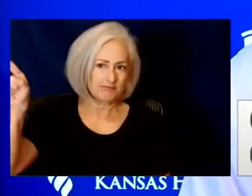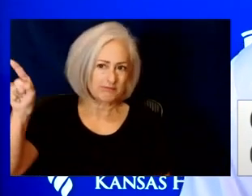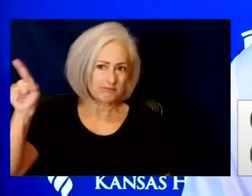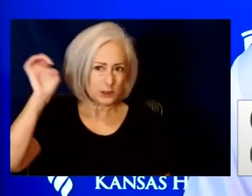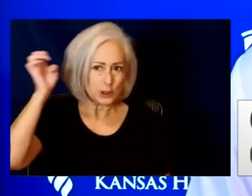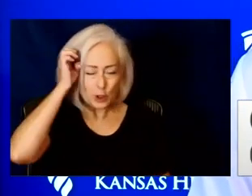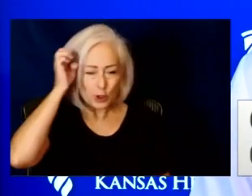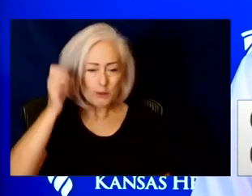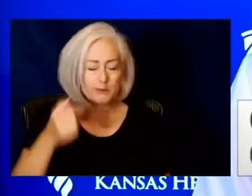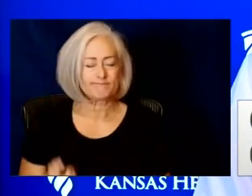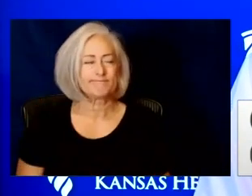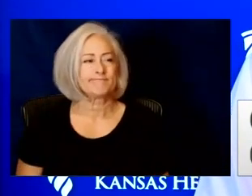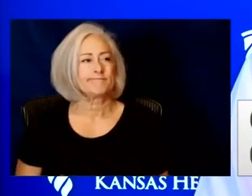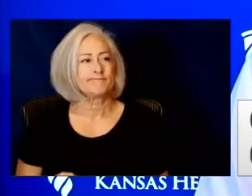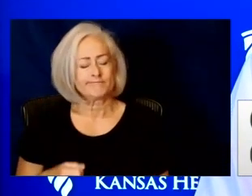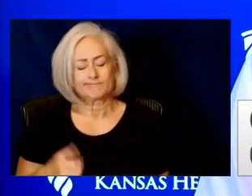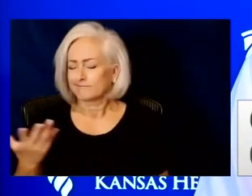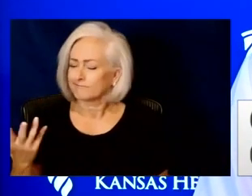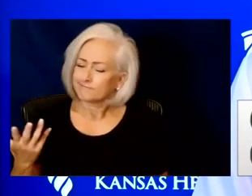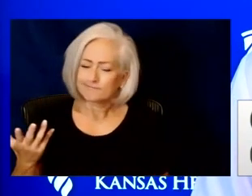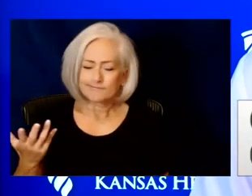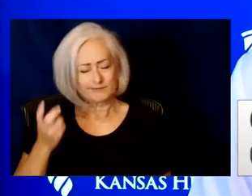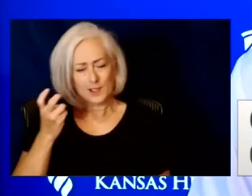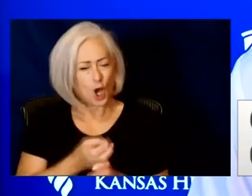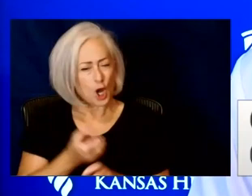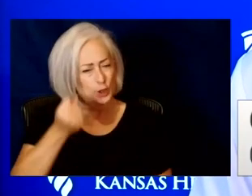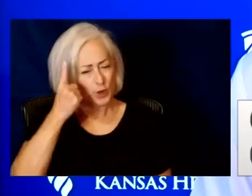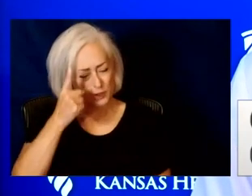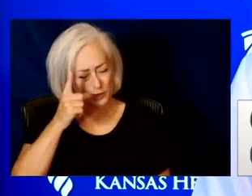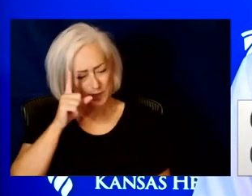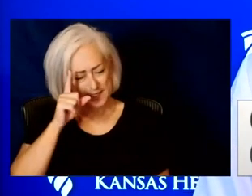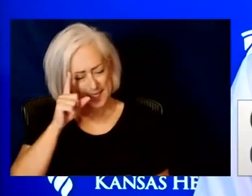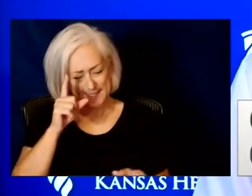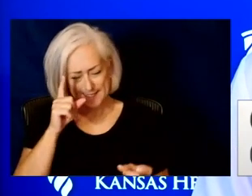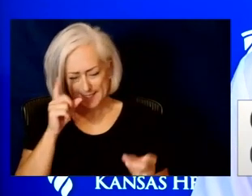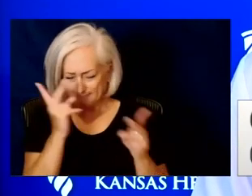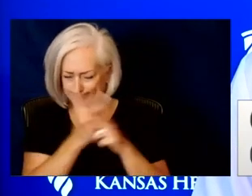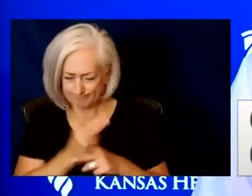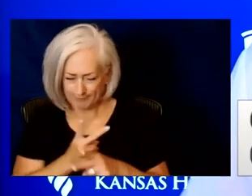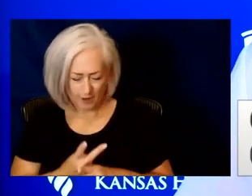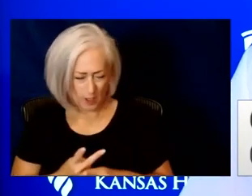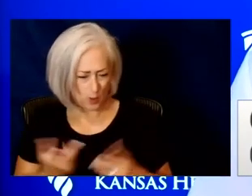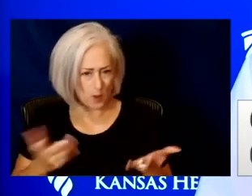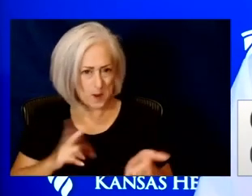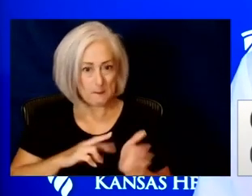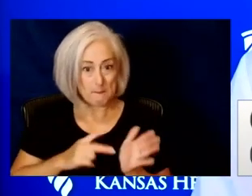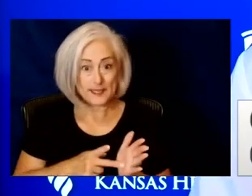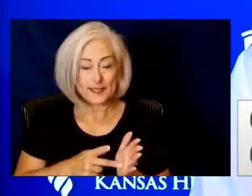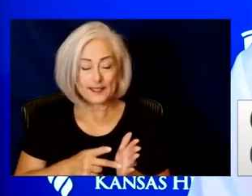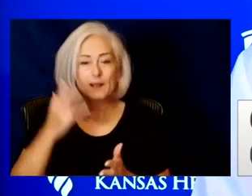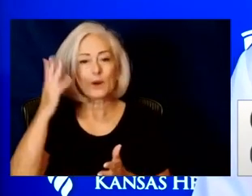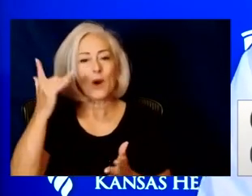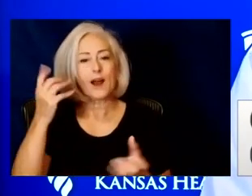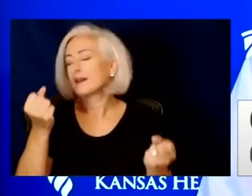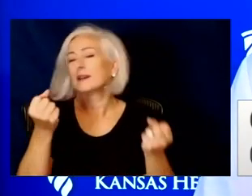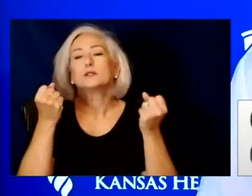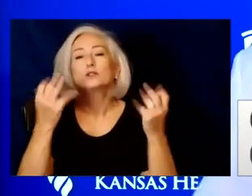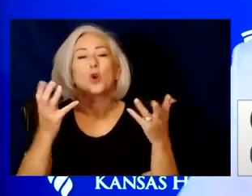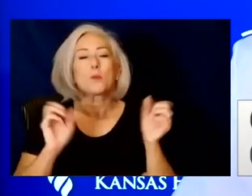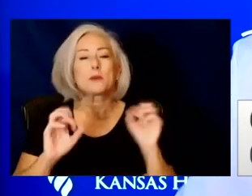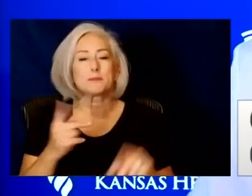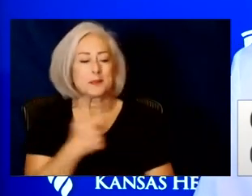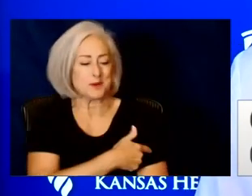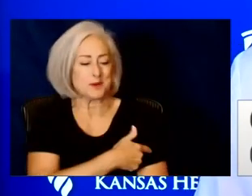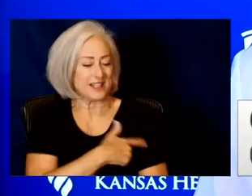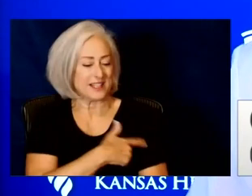really understand and digest and tease these things out now with so many people vaccinated. We really need to do a very good study